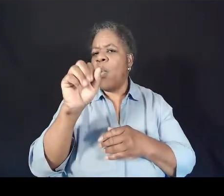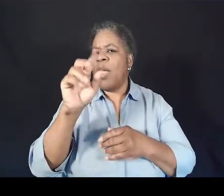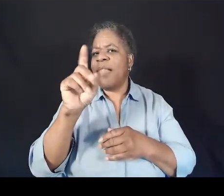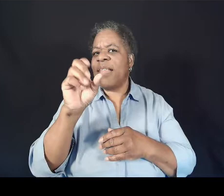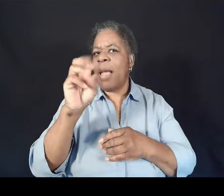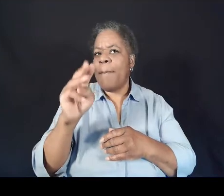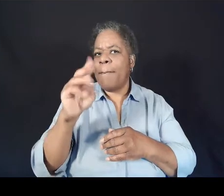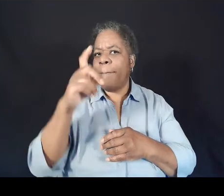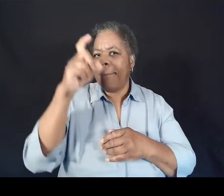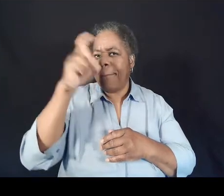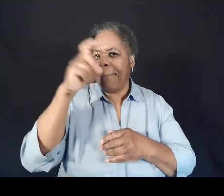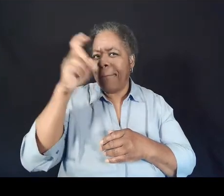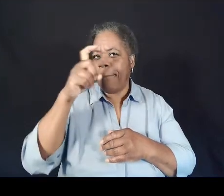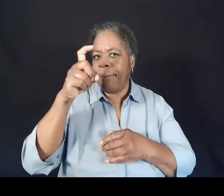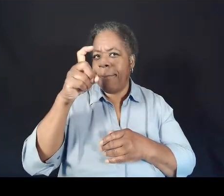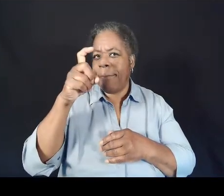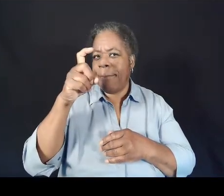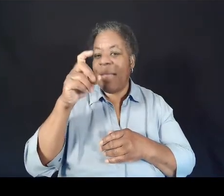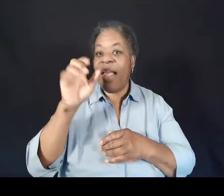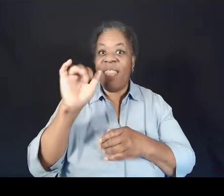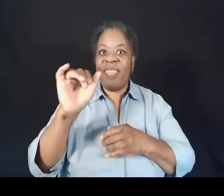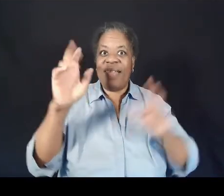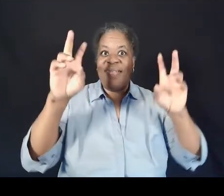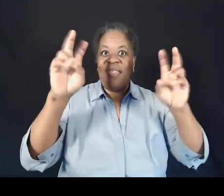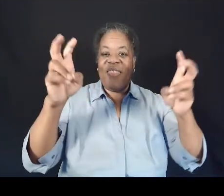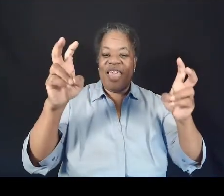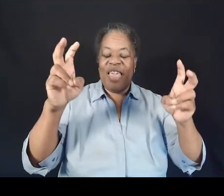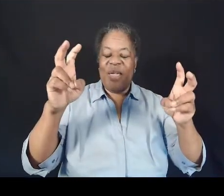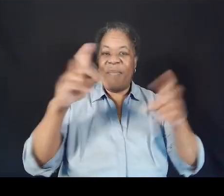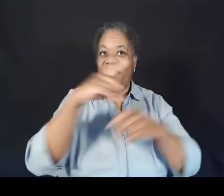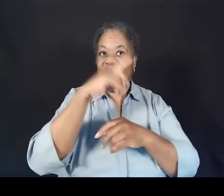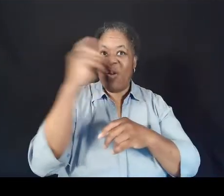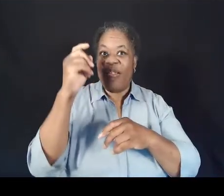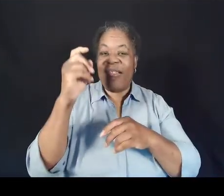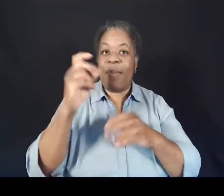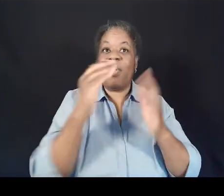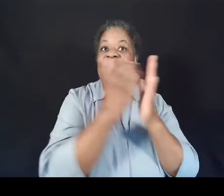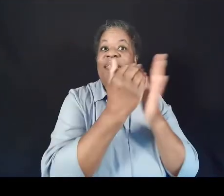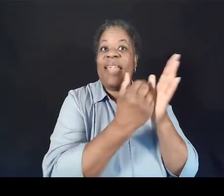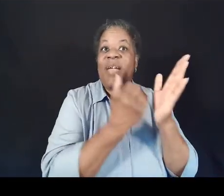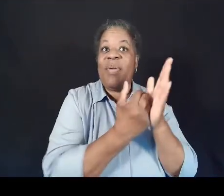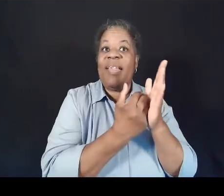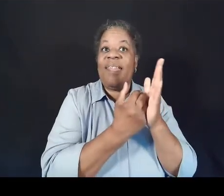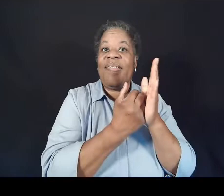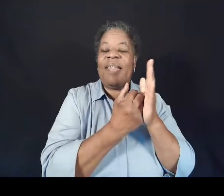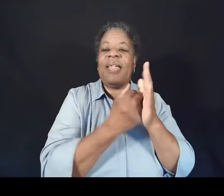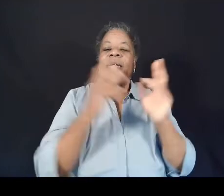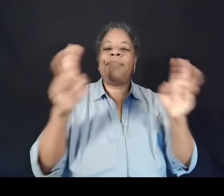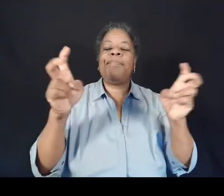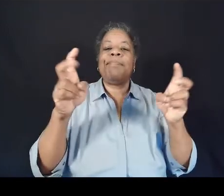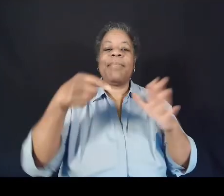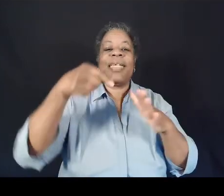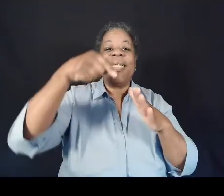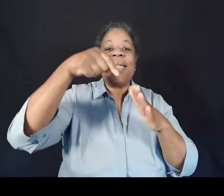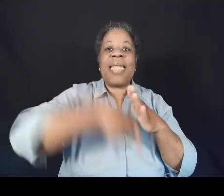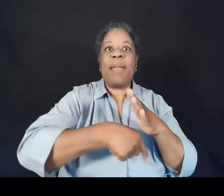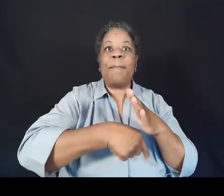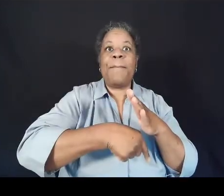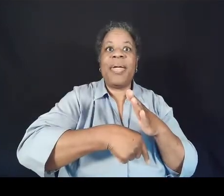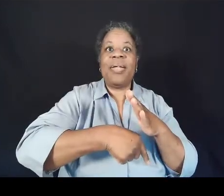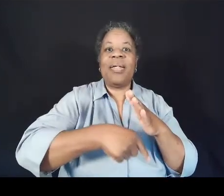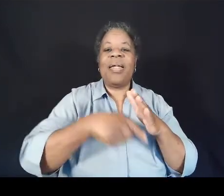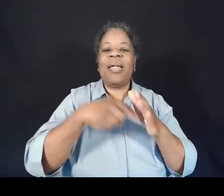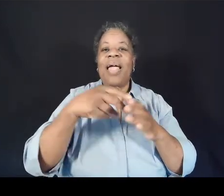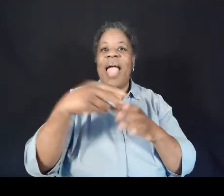Now, wisdom is the theme for our summer series, Deep and Wise. A few months ago, the teaching team sat down and